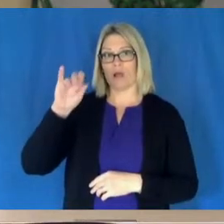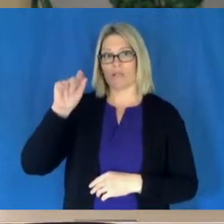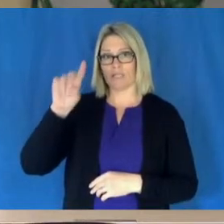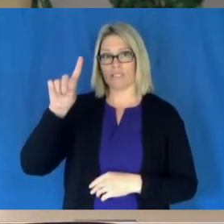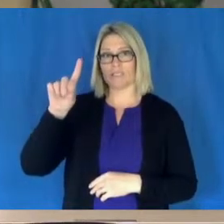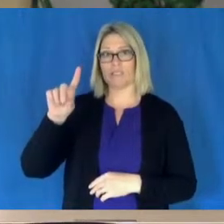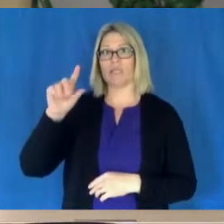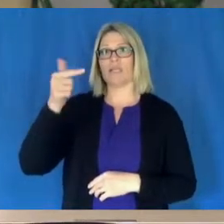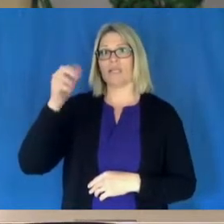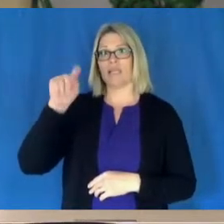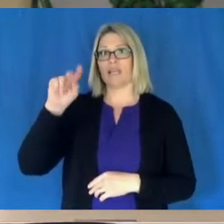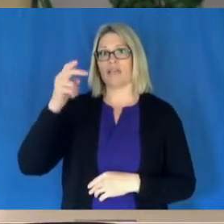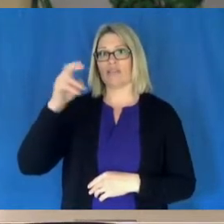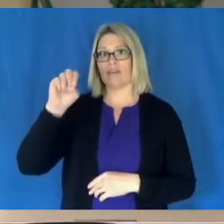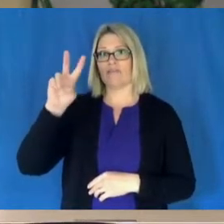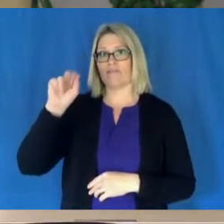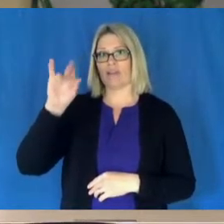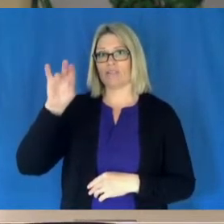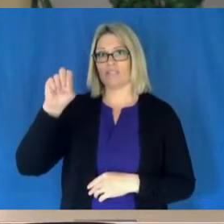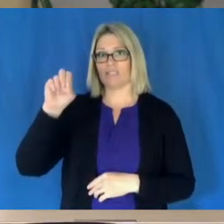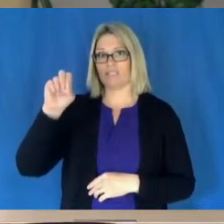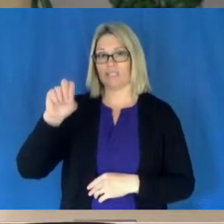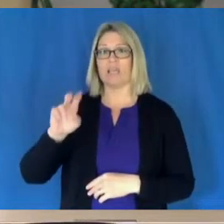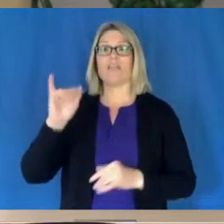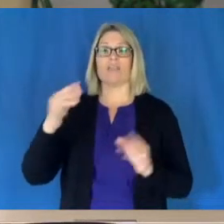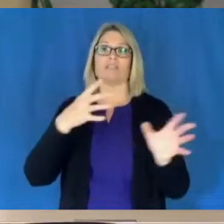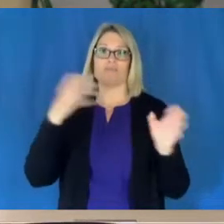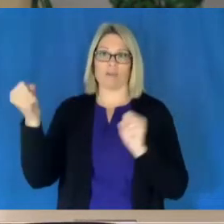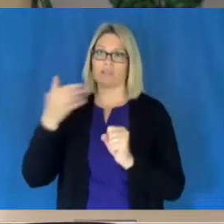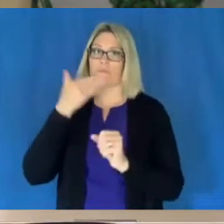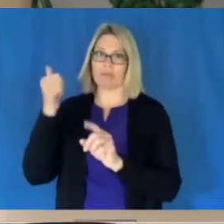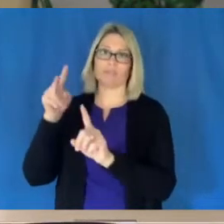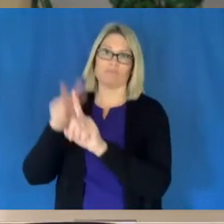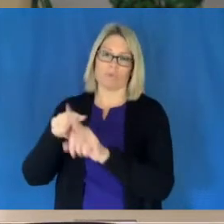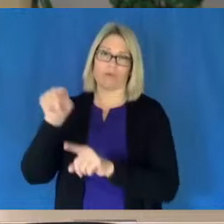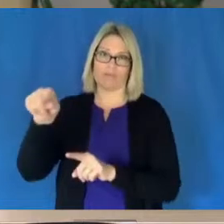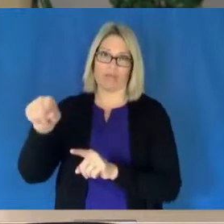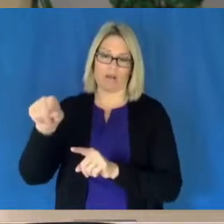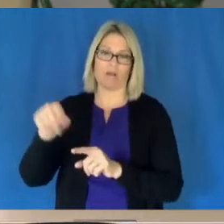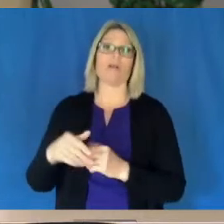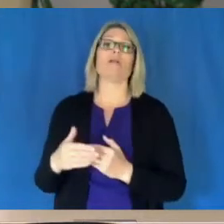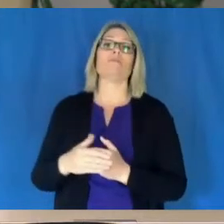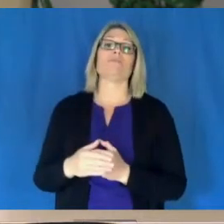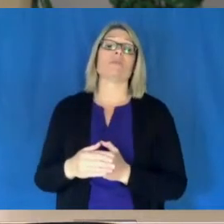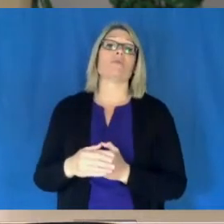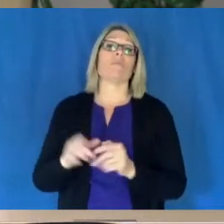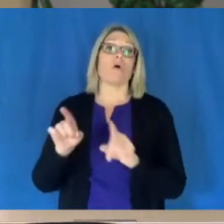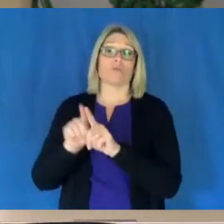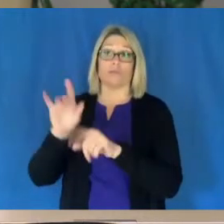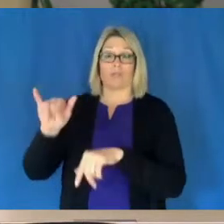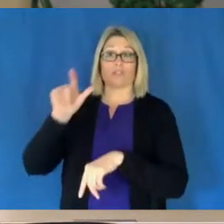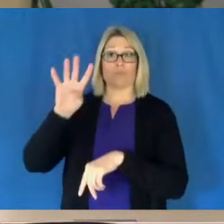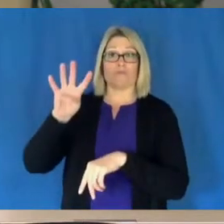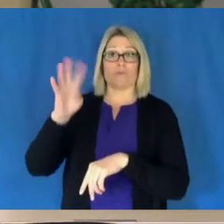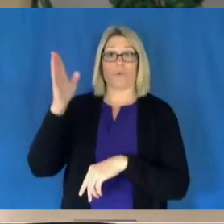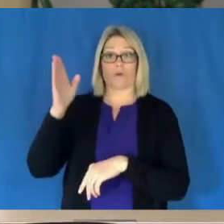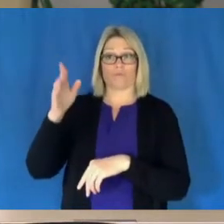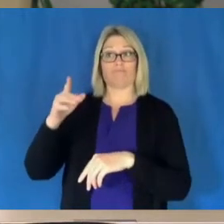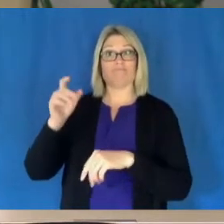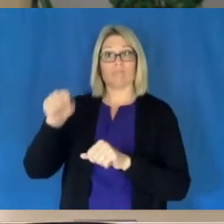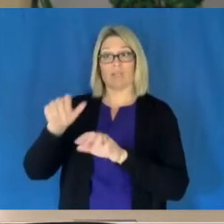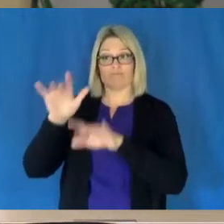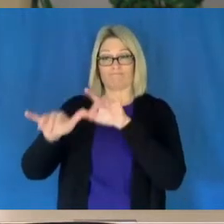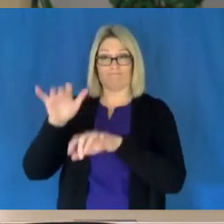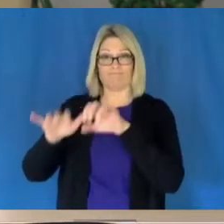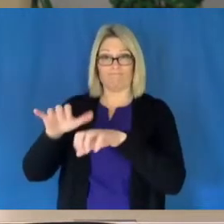princeedwardisland.ca/getthevaccine. This is the quickest way to book your appointment, and it is very easy, and it's also available 24 hours a day. Those who